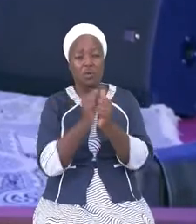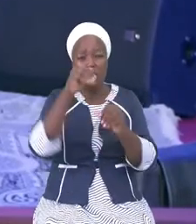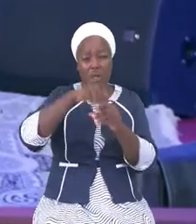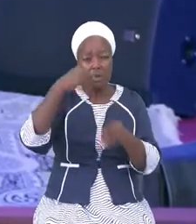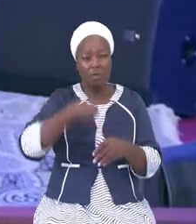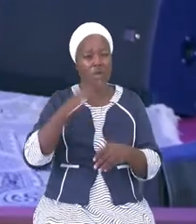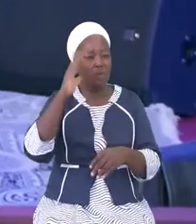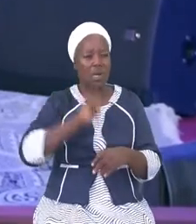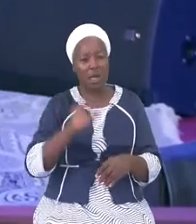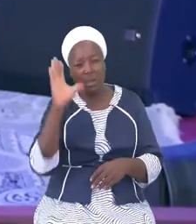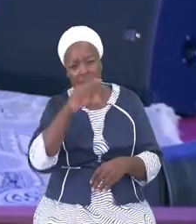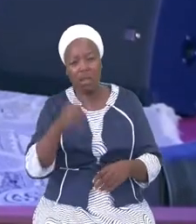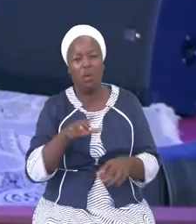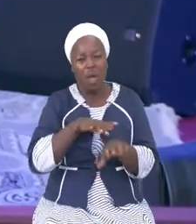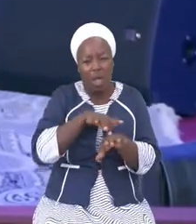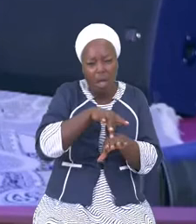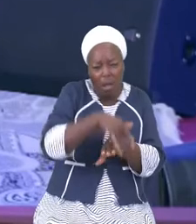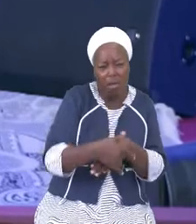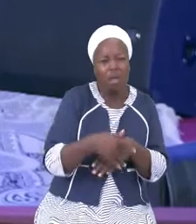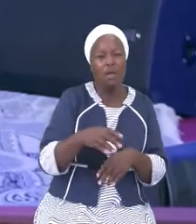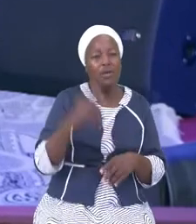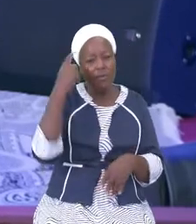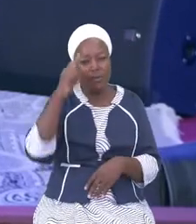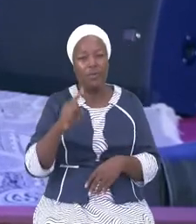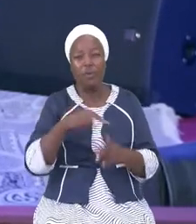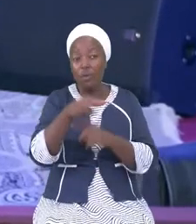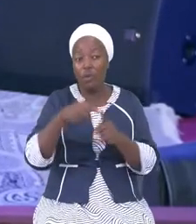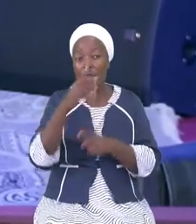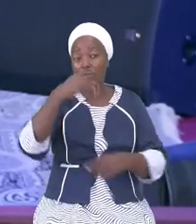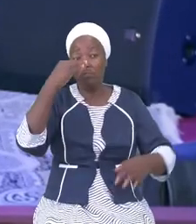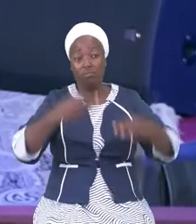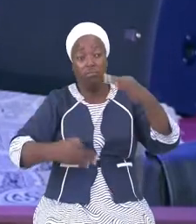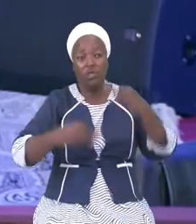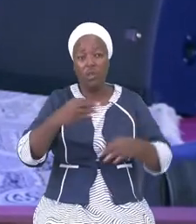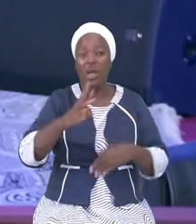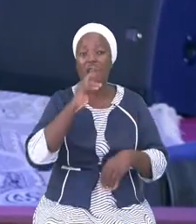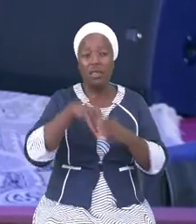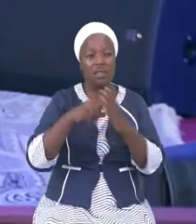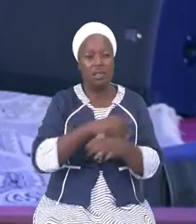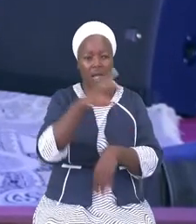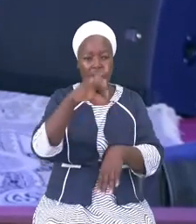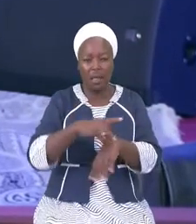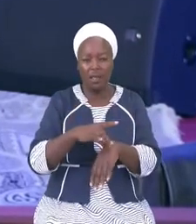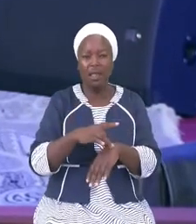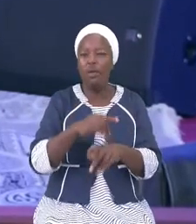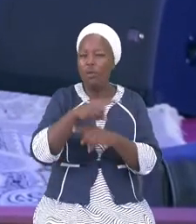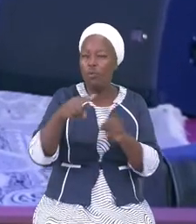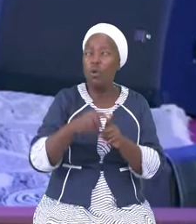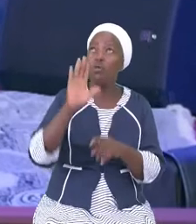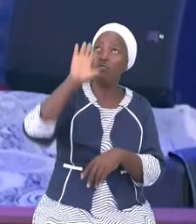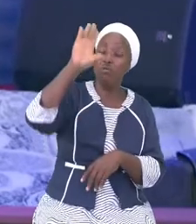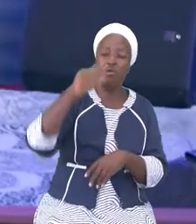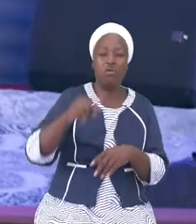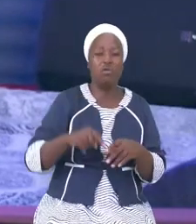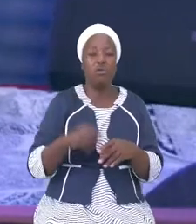early. Look at this. For when thy judgments are in the earth, when thy judgments